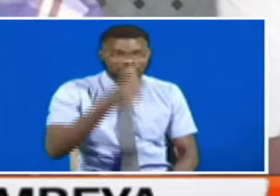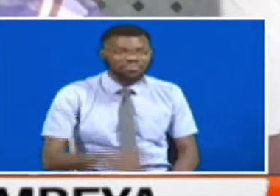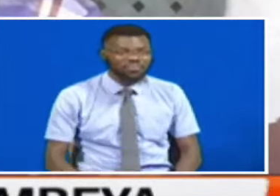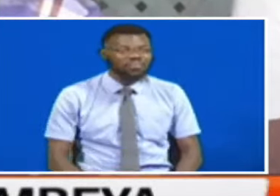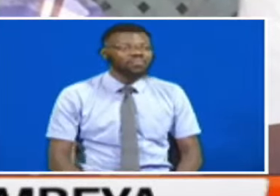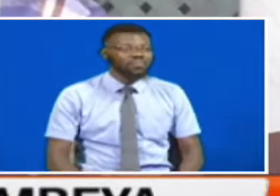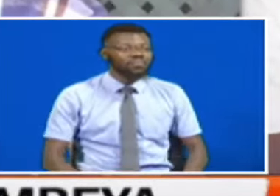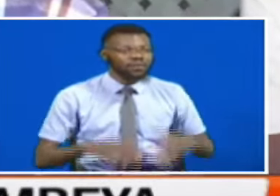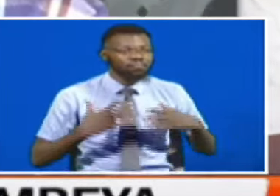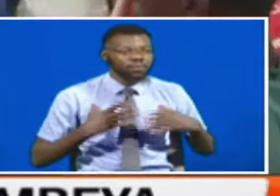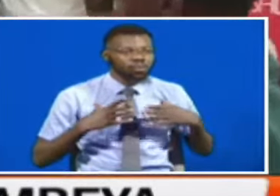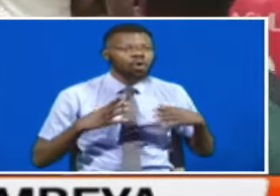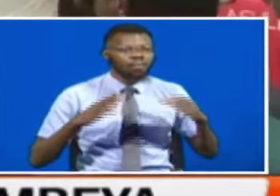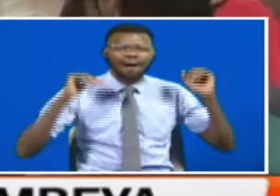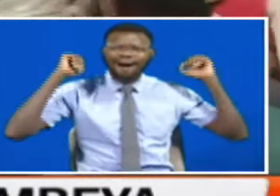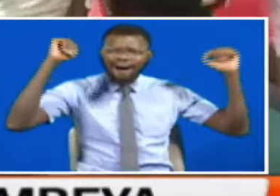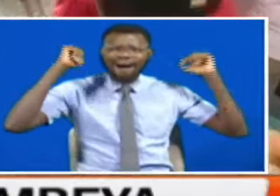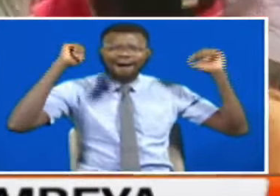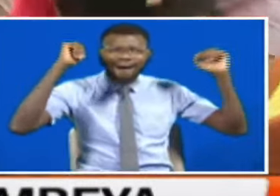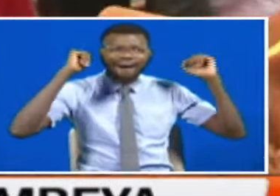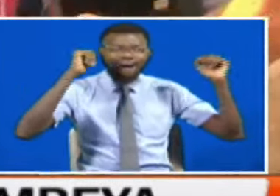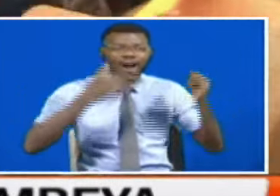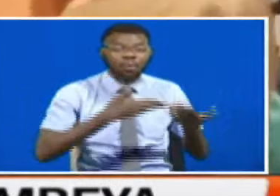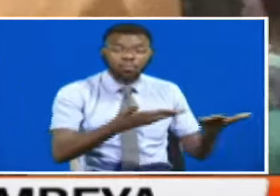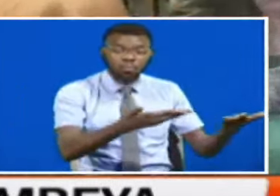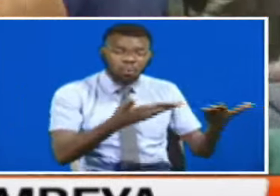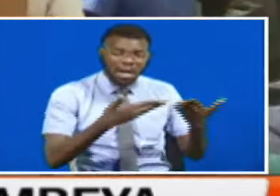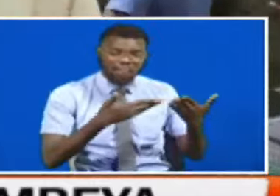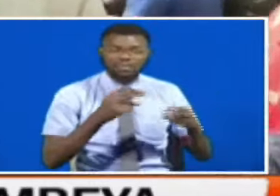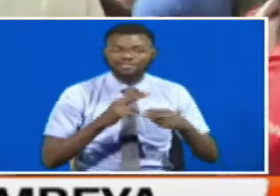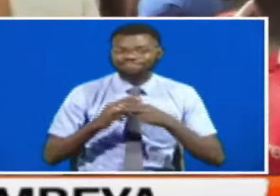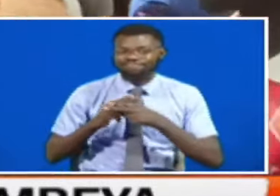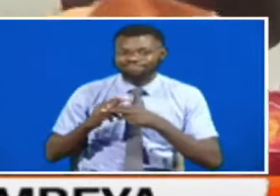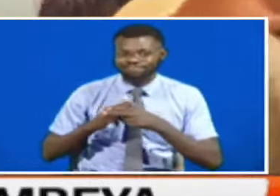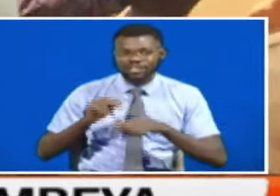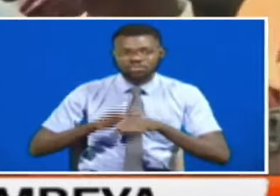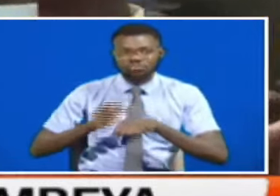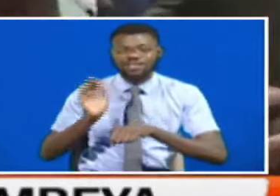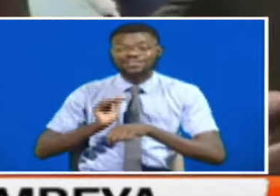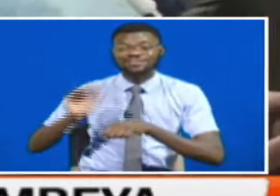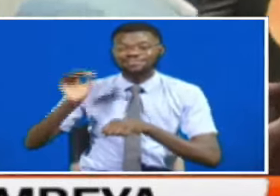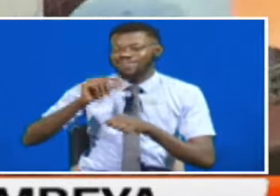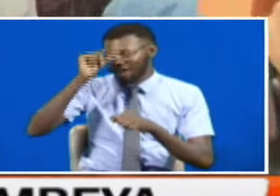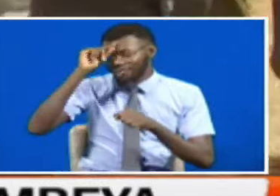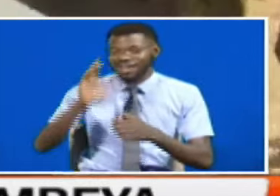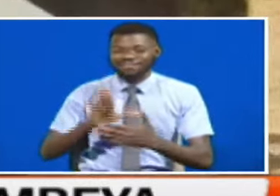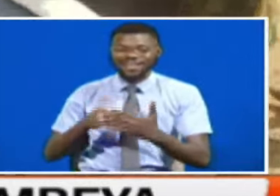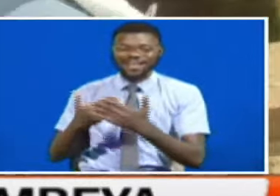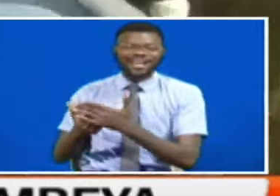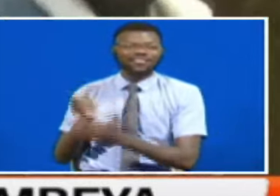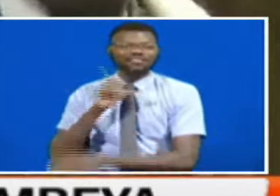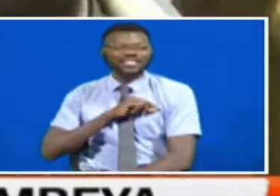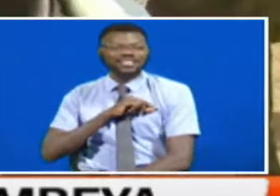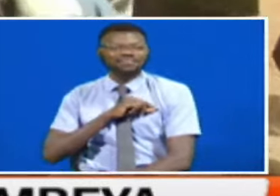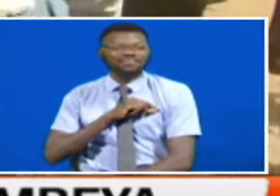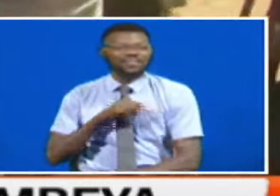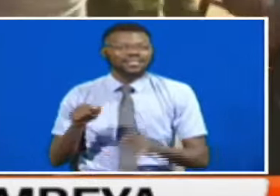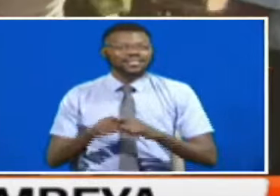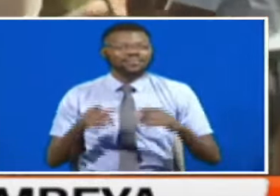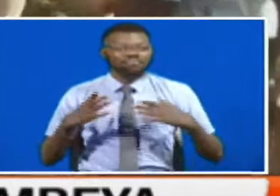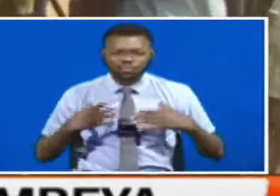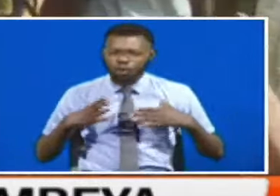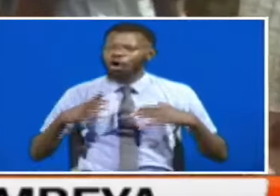welcomed with cheers by his supporters. Now, soon after that, the Trans Nzoia Governor George Natembeya arrived, and he too was greeted enthusiastically